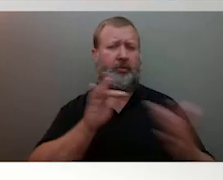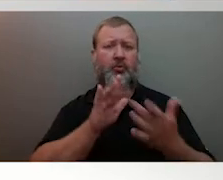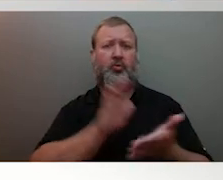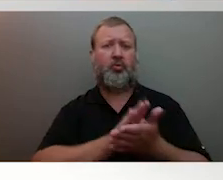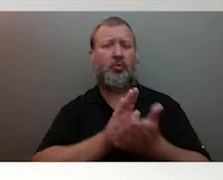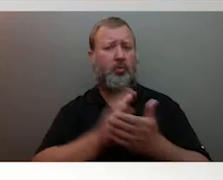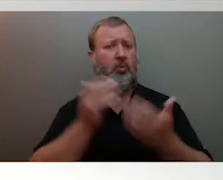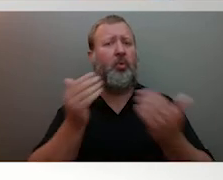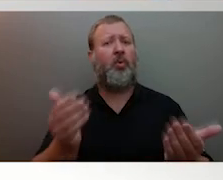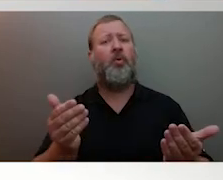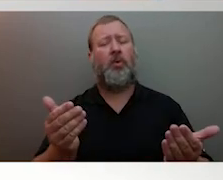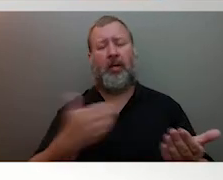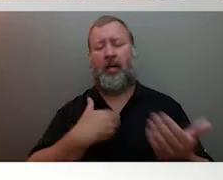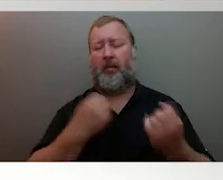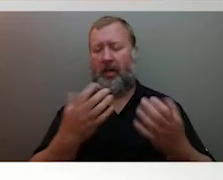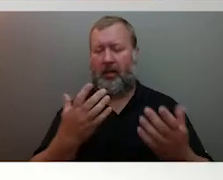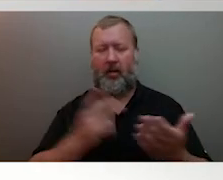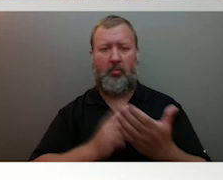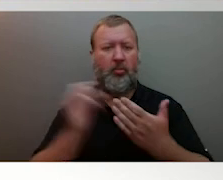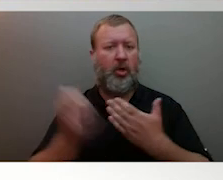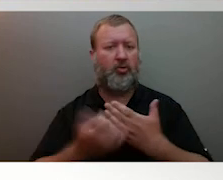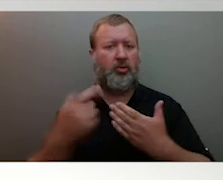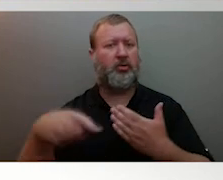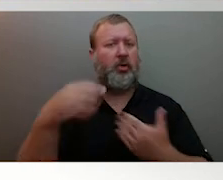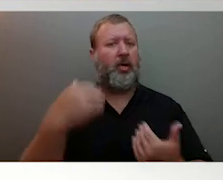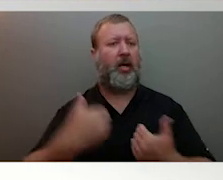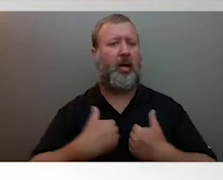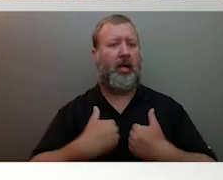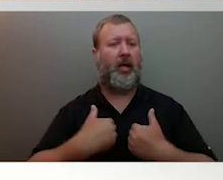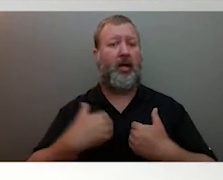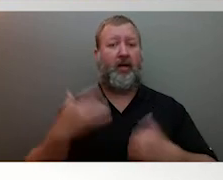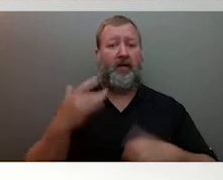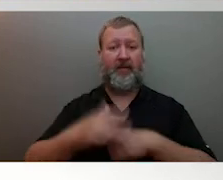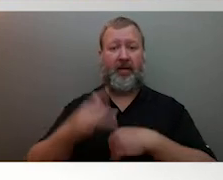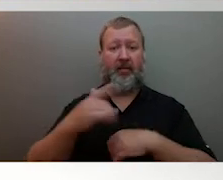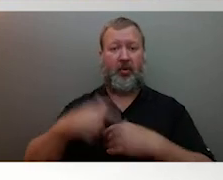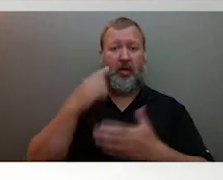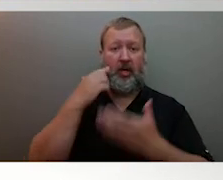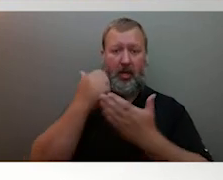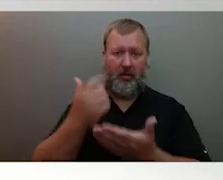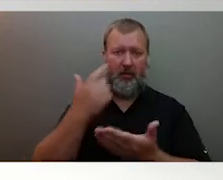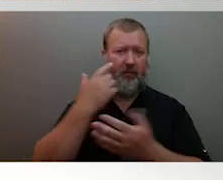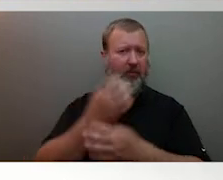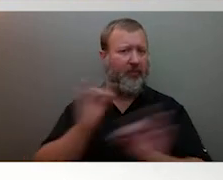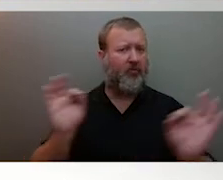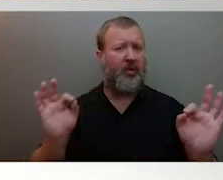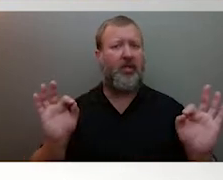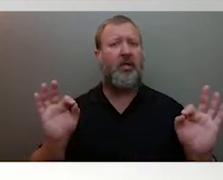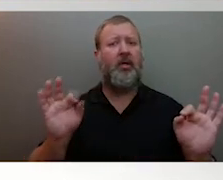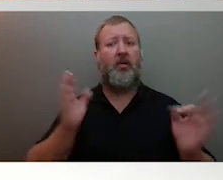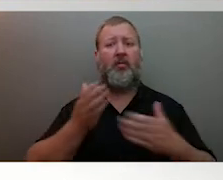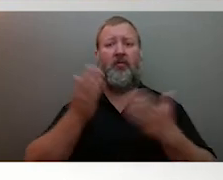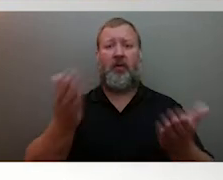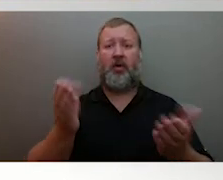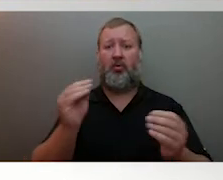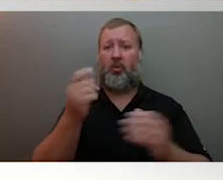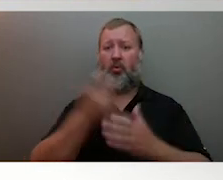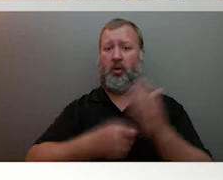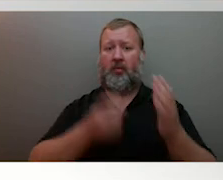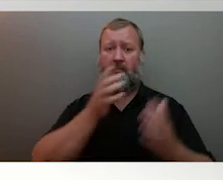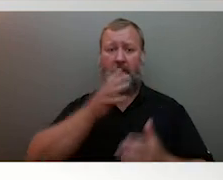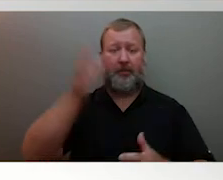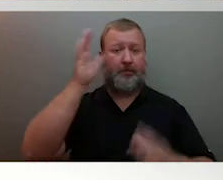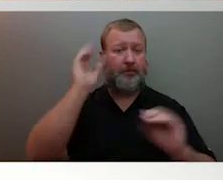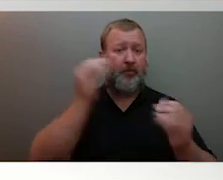your district. We have so many projects that are out there and available to assist for free. These are provided at no cost to